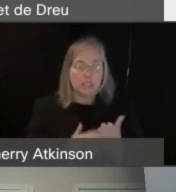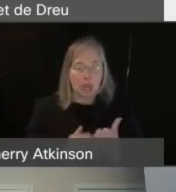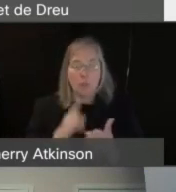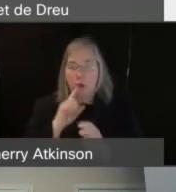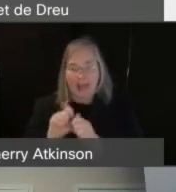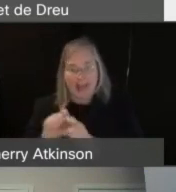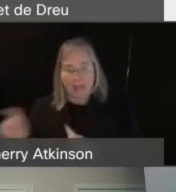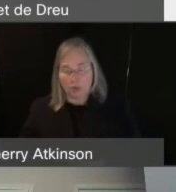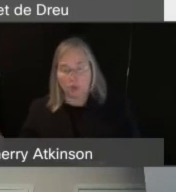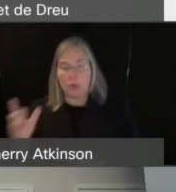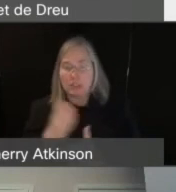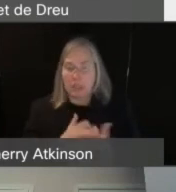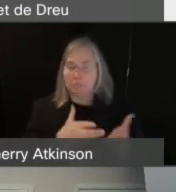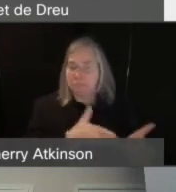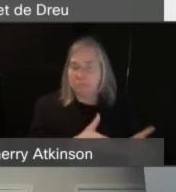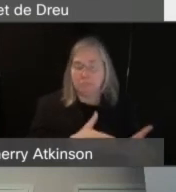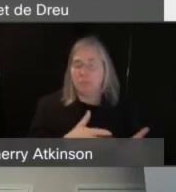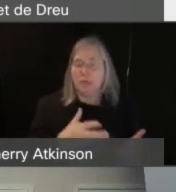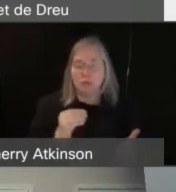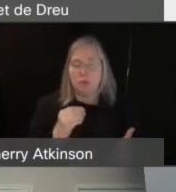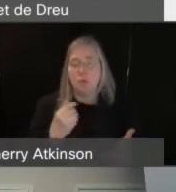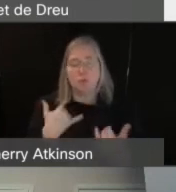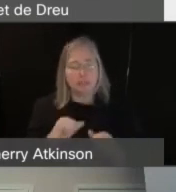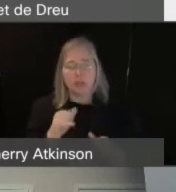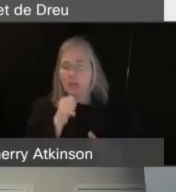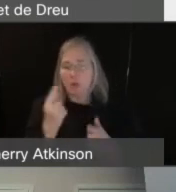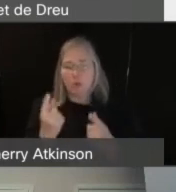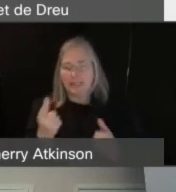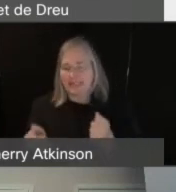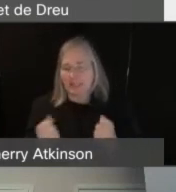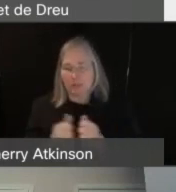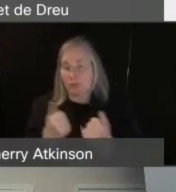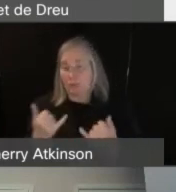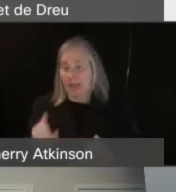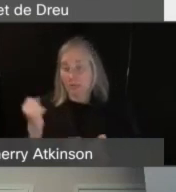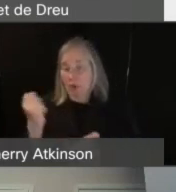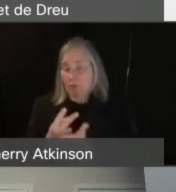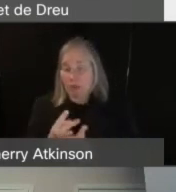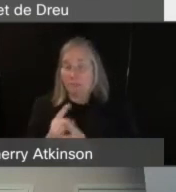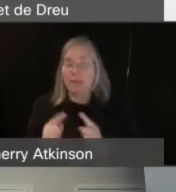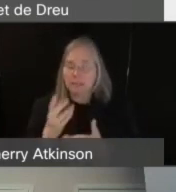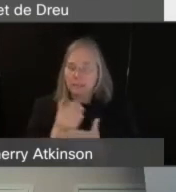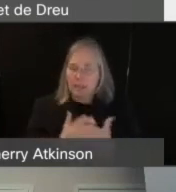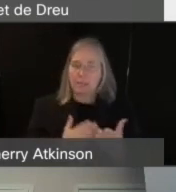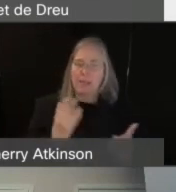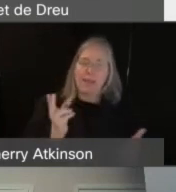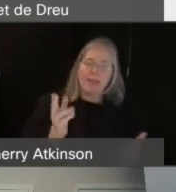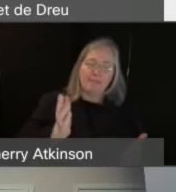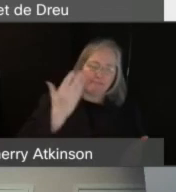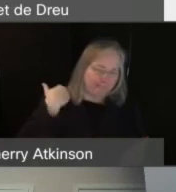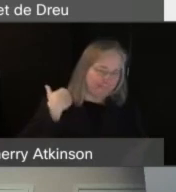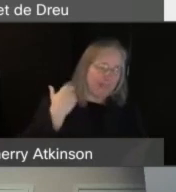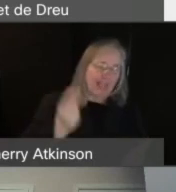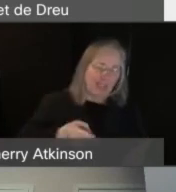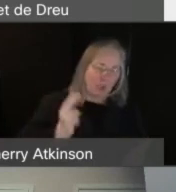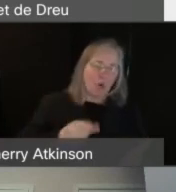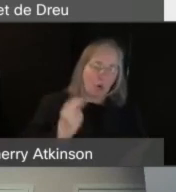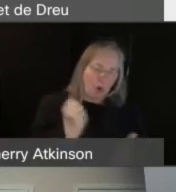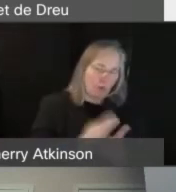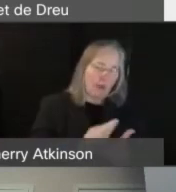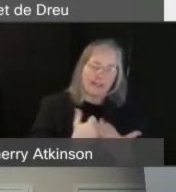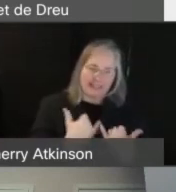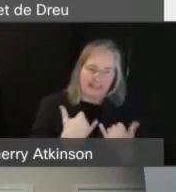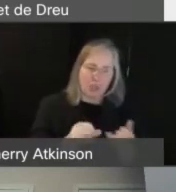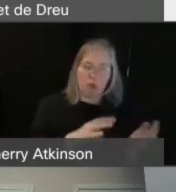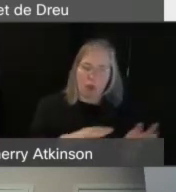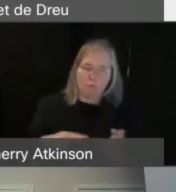pipeline. So we're still not only dealing with today's authorization, but also some historical authorization that still comes through the pipeline.